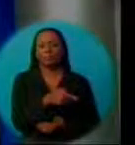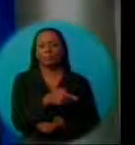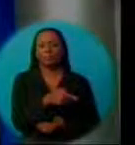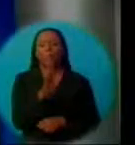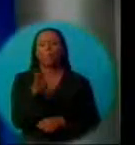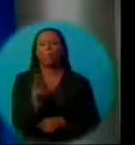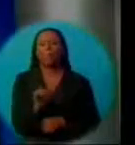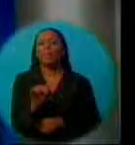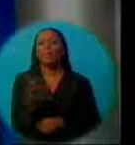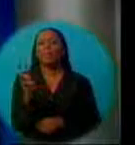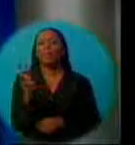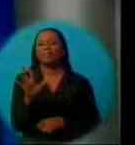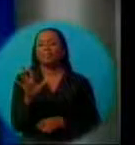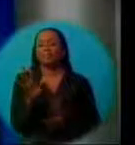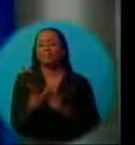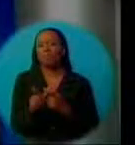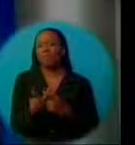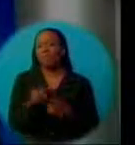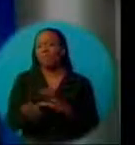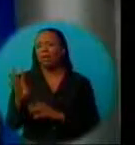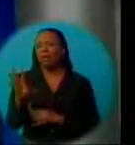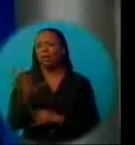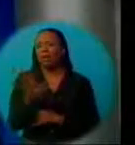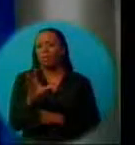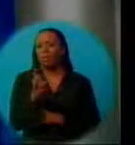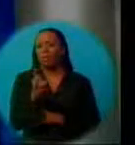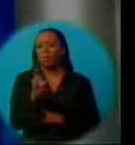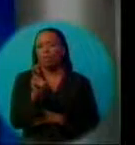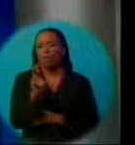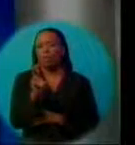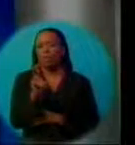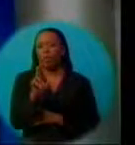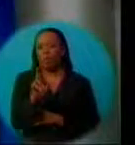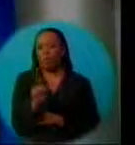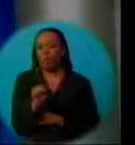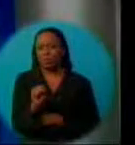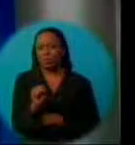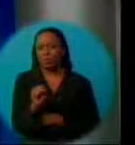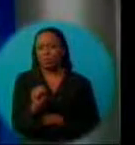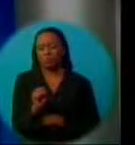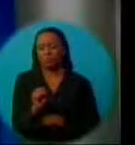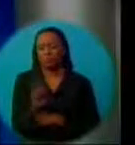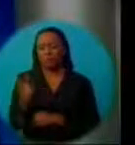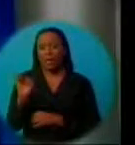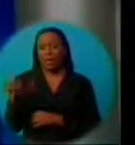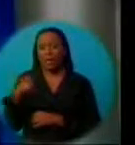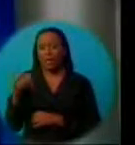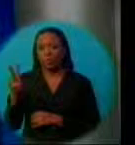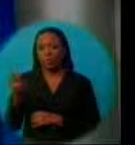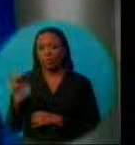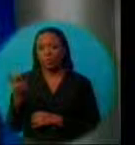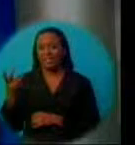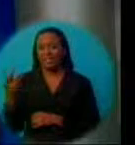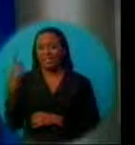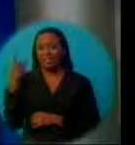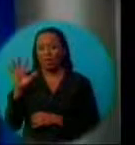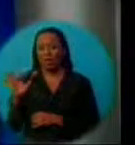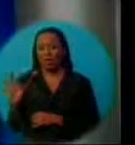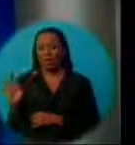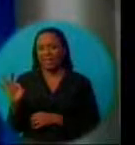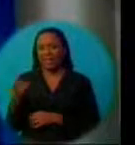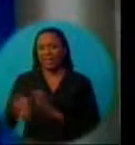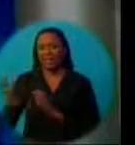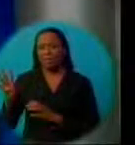11 by 65 runs in a 45-overs-a-side encounter. Scores, Windies 217 for 9 in their 45-overs. The